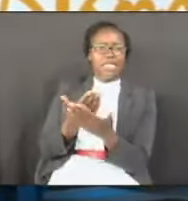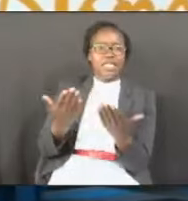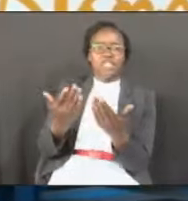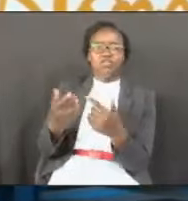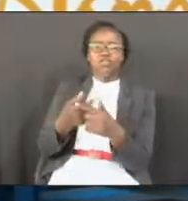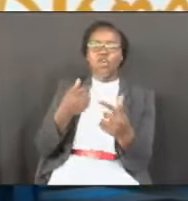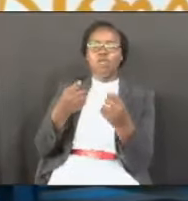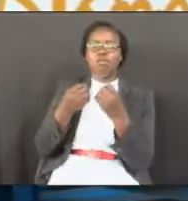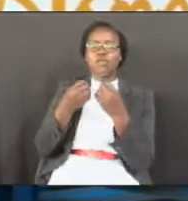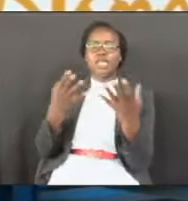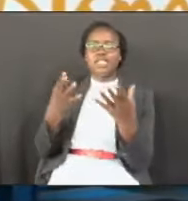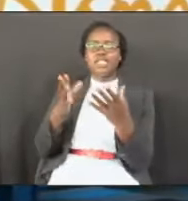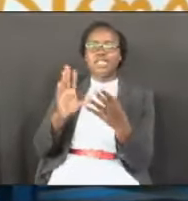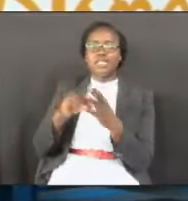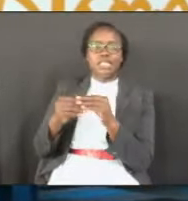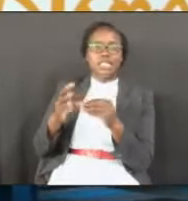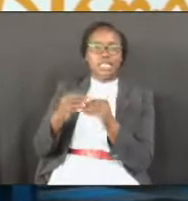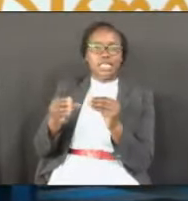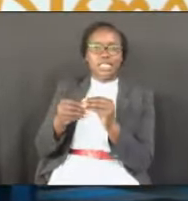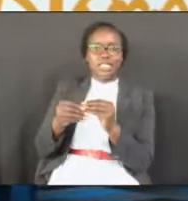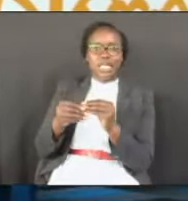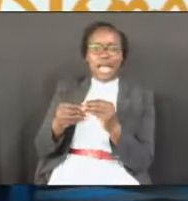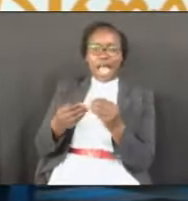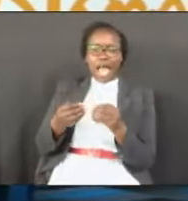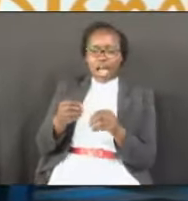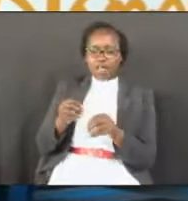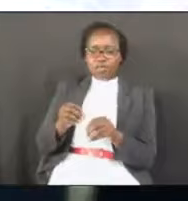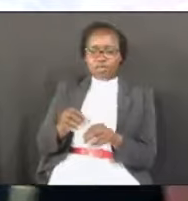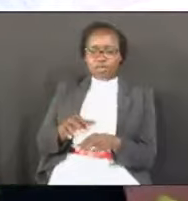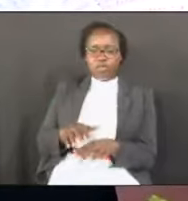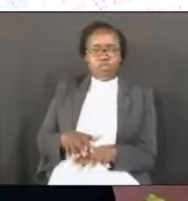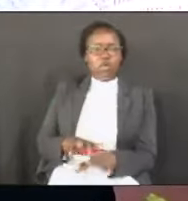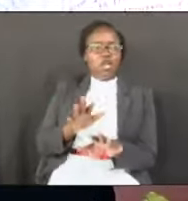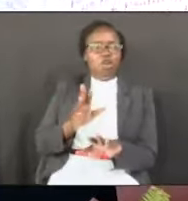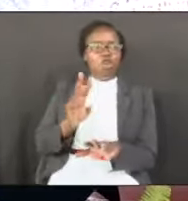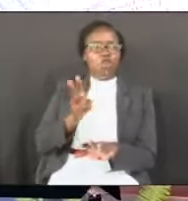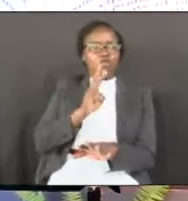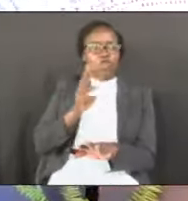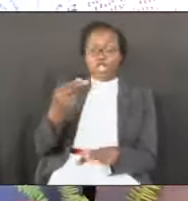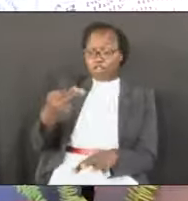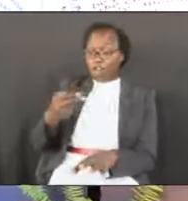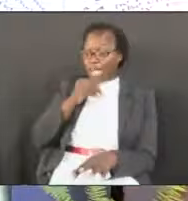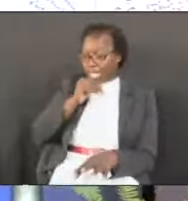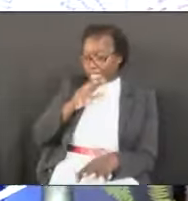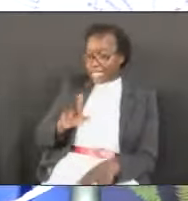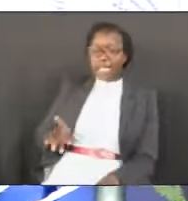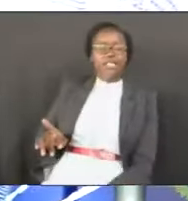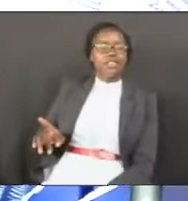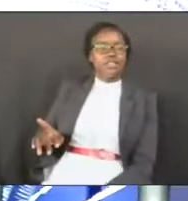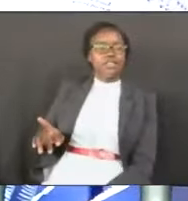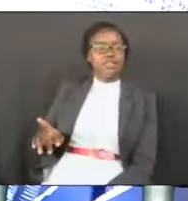nothing, he created a spring for Hagar and her son.